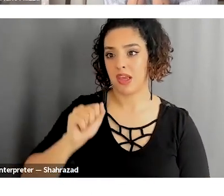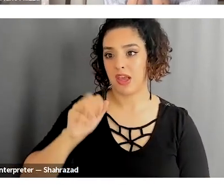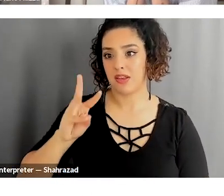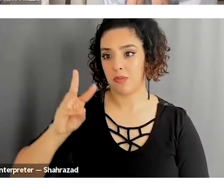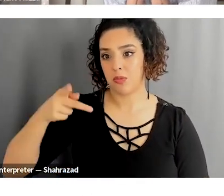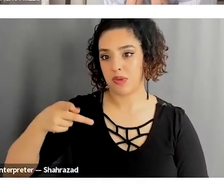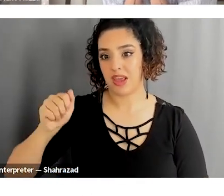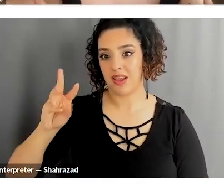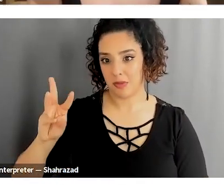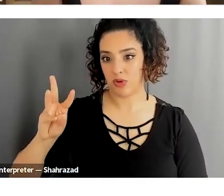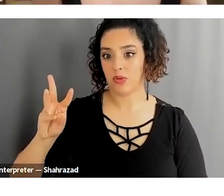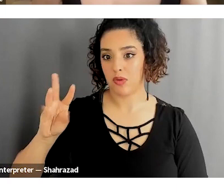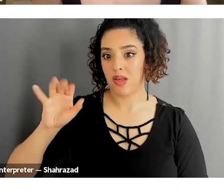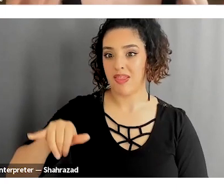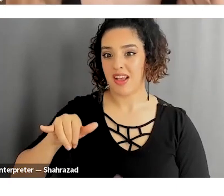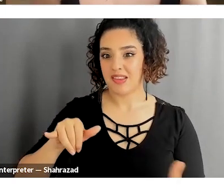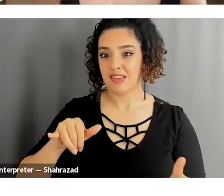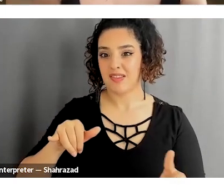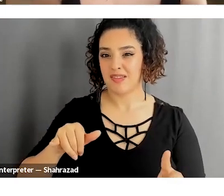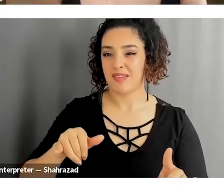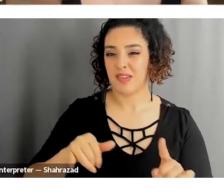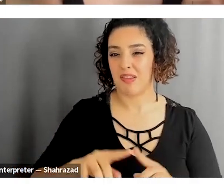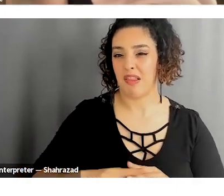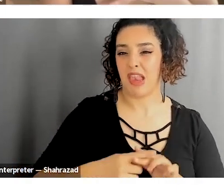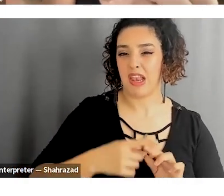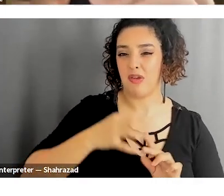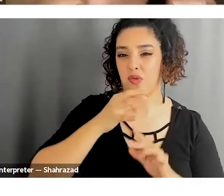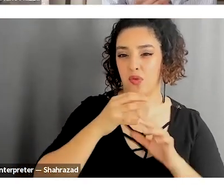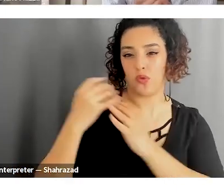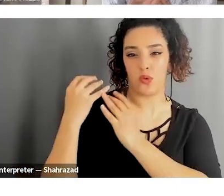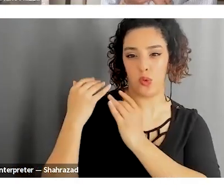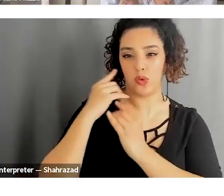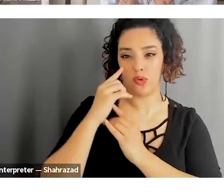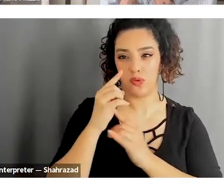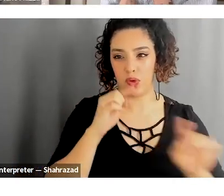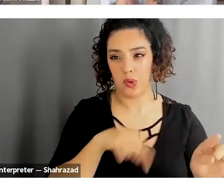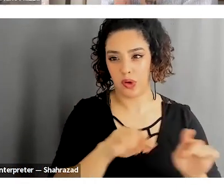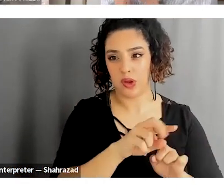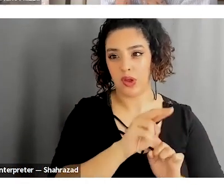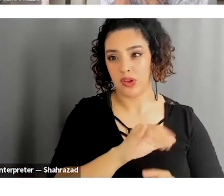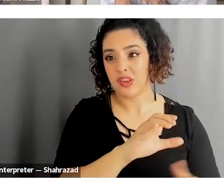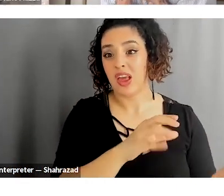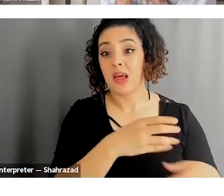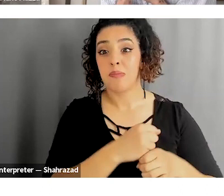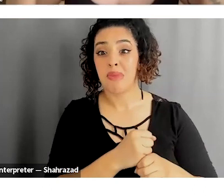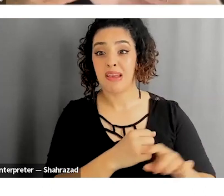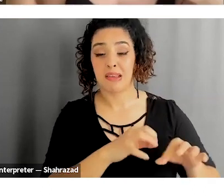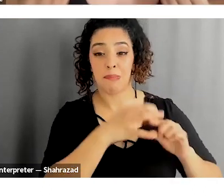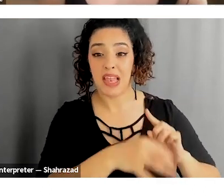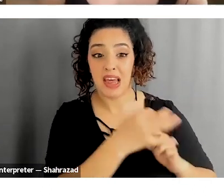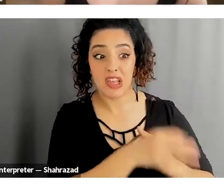P-A-W. It's a native fruit of New York City. It's like a mango, a mix between a mango and a banana, and it's endangered. And it's